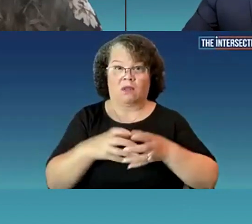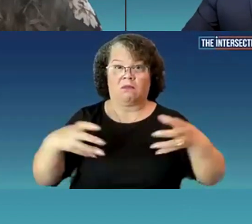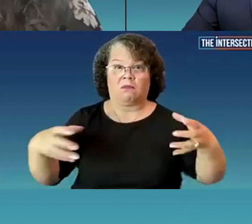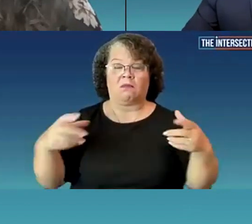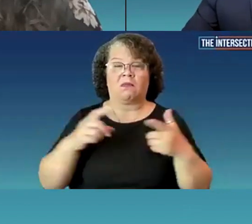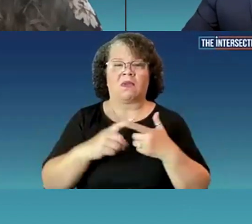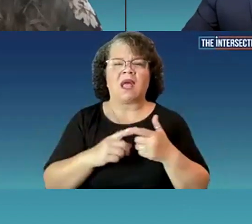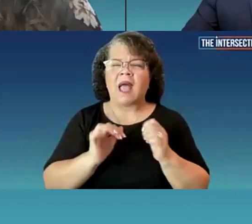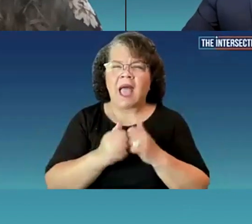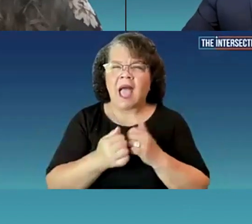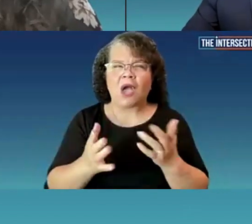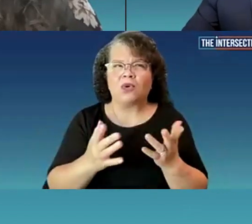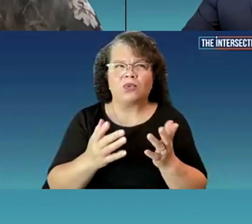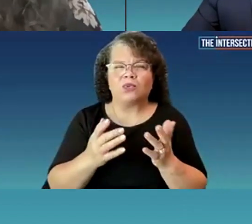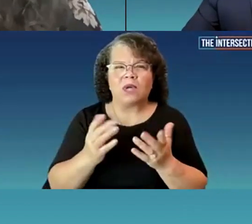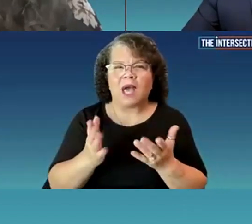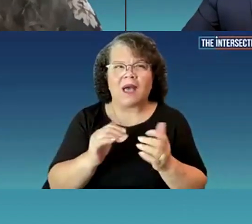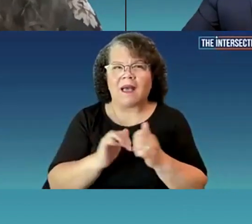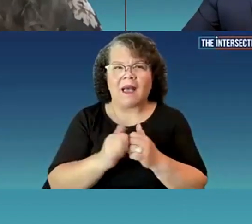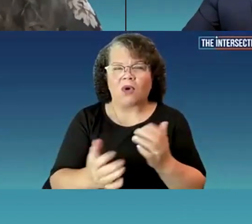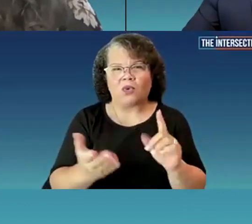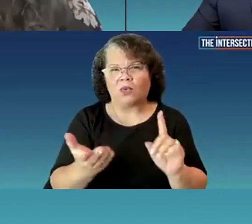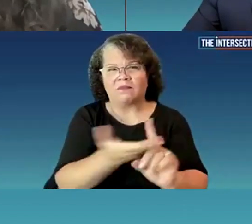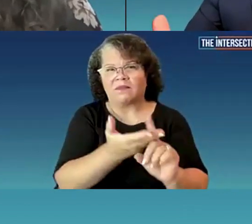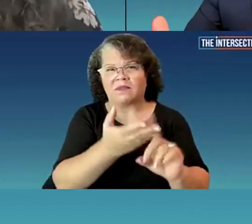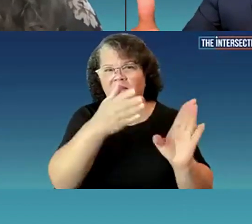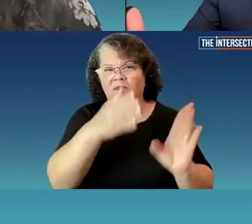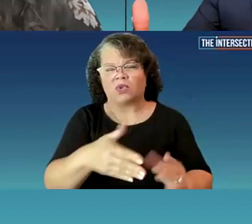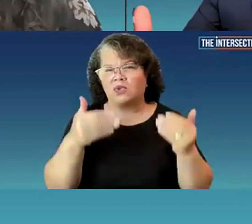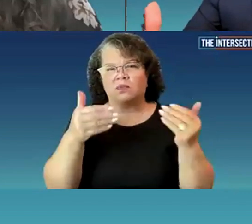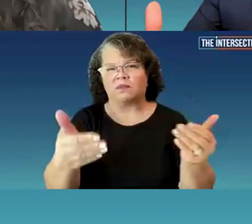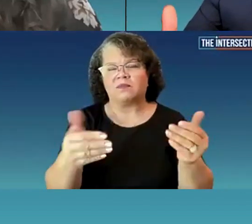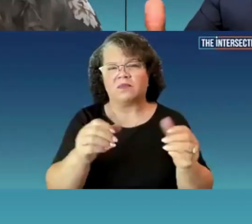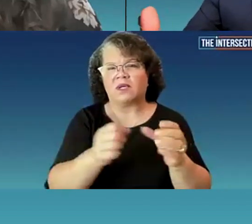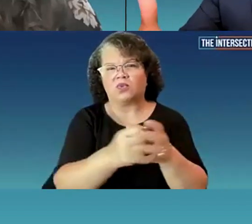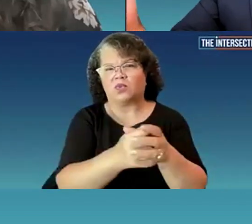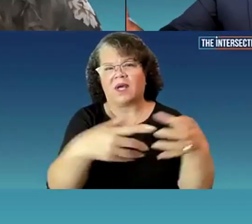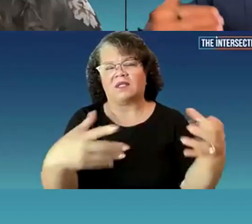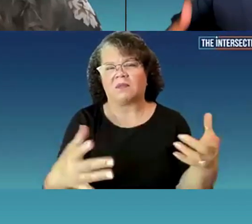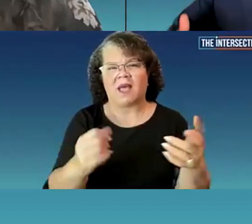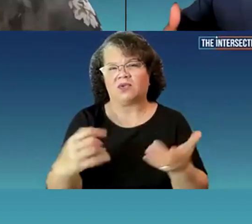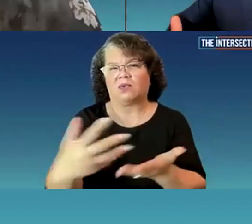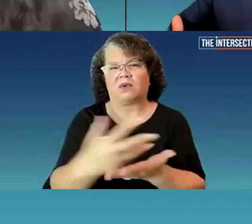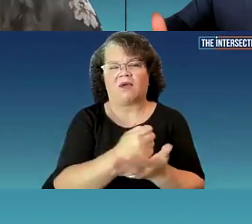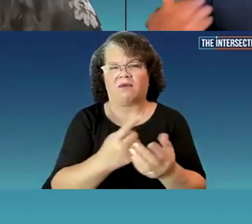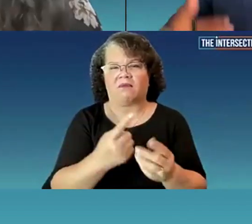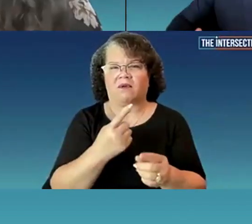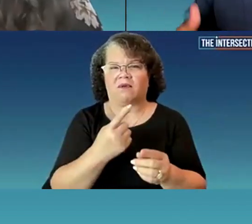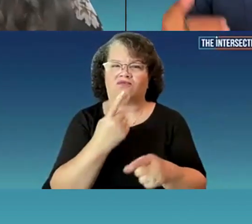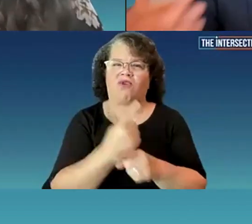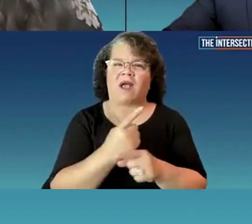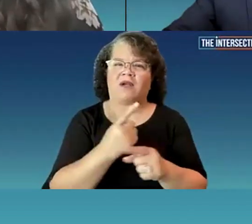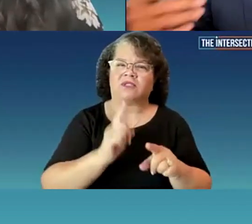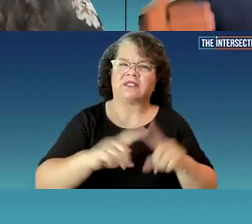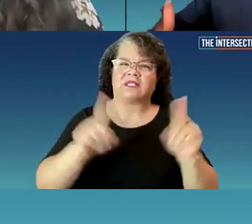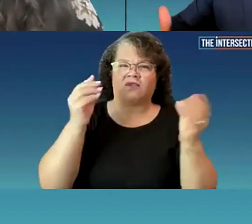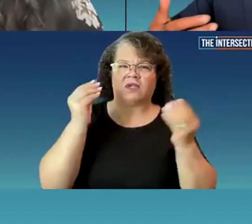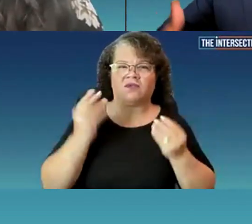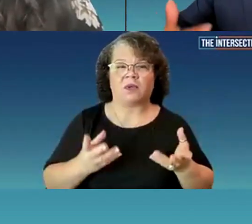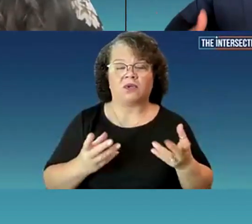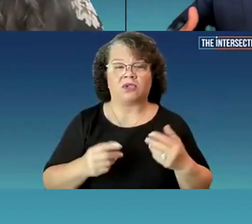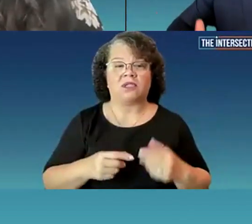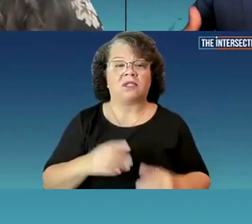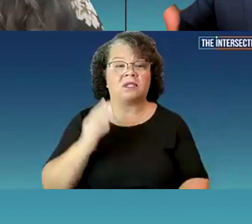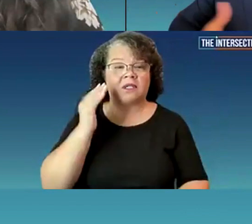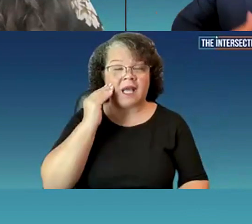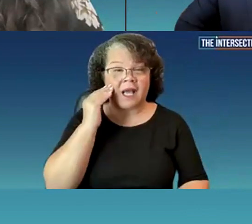case? What would you say to someone? And I'll start with you, Dawn, because I know you come before in your current role, you were